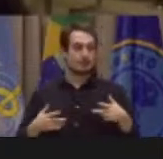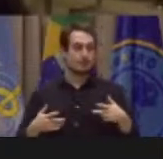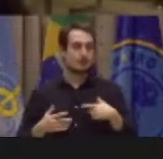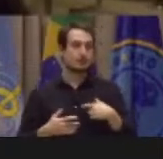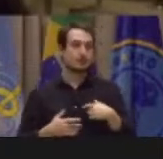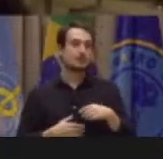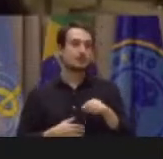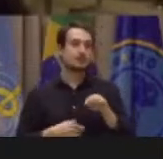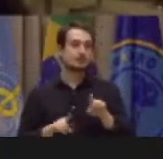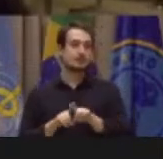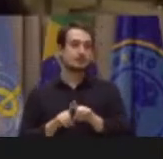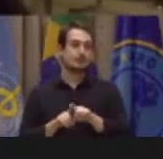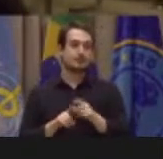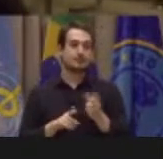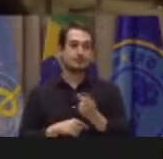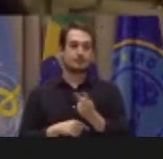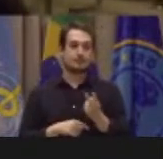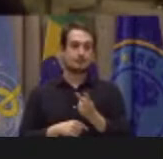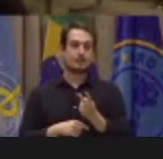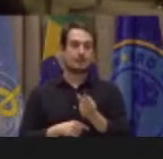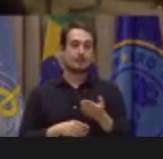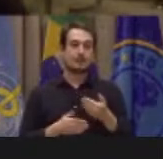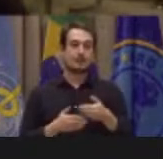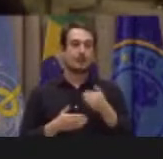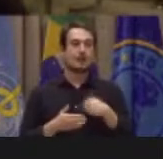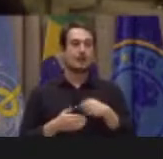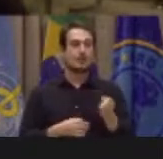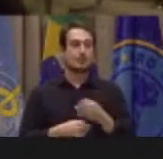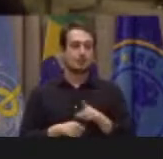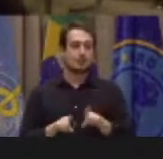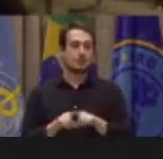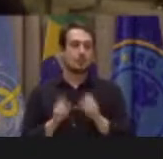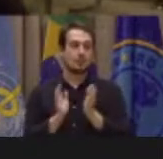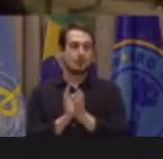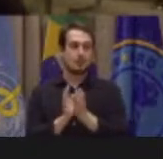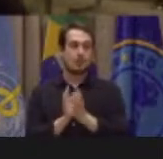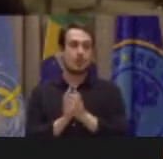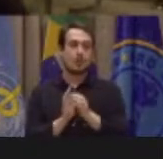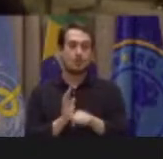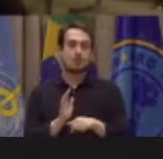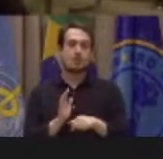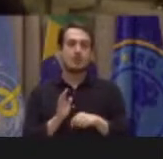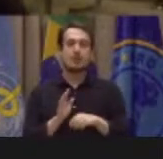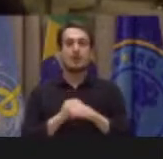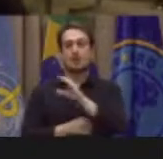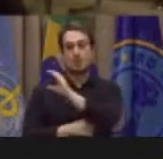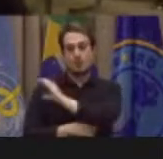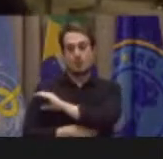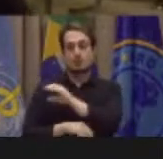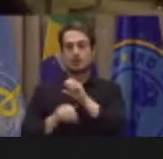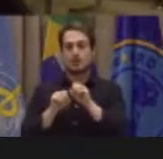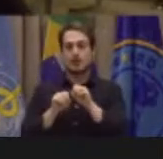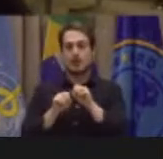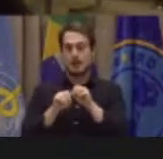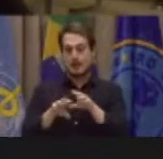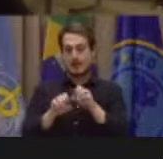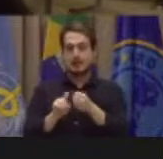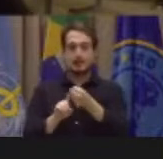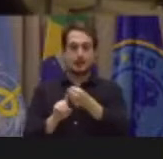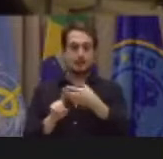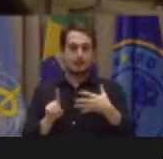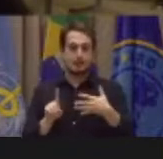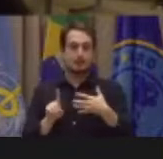very innovative things. Eduardo, Adriana, who are here and are from our coordinated group